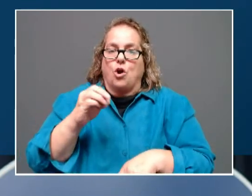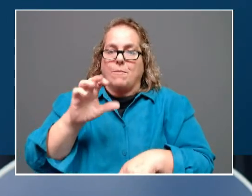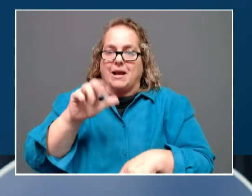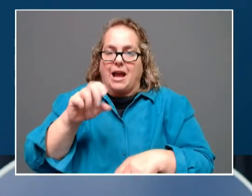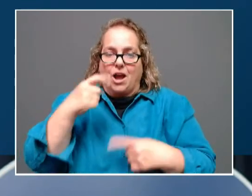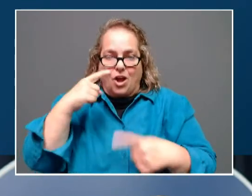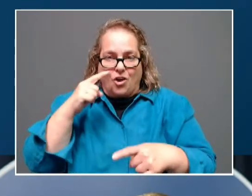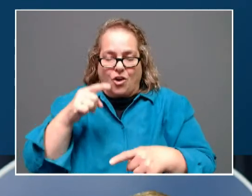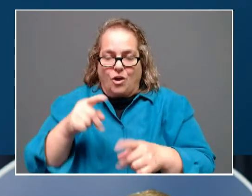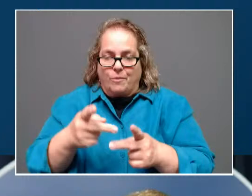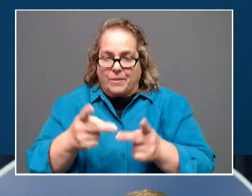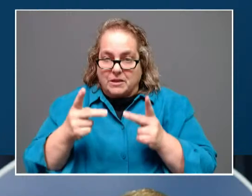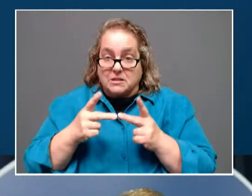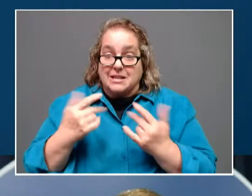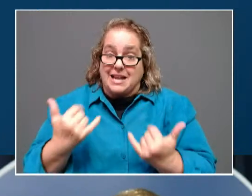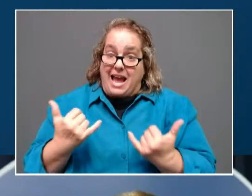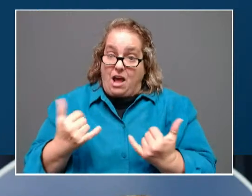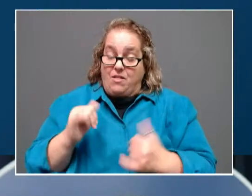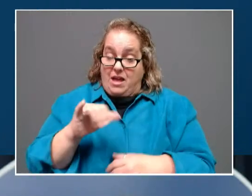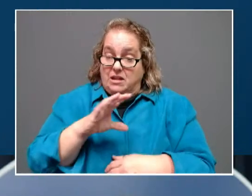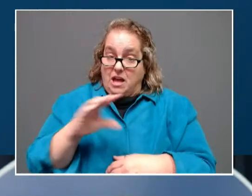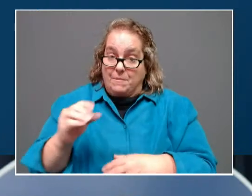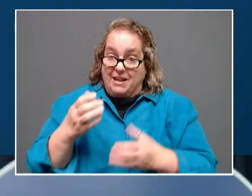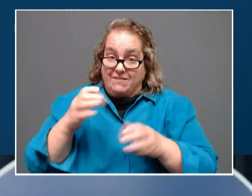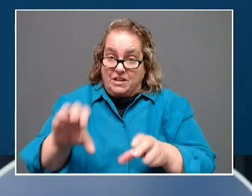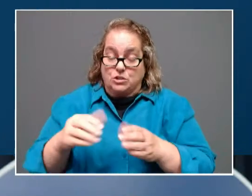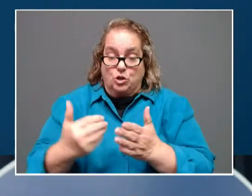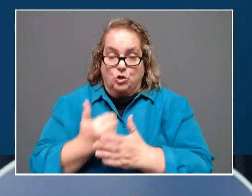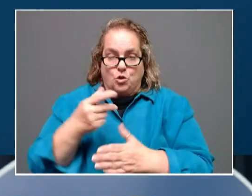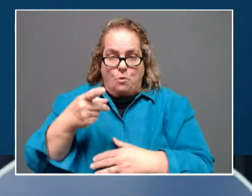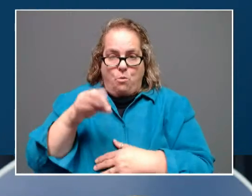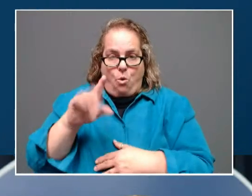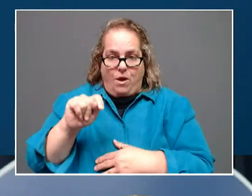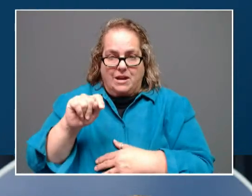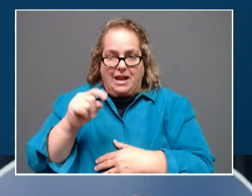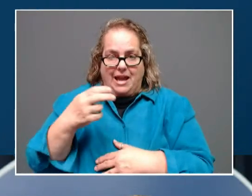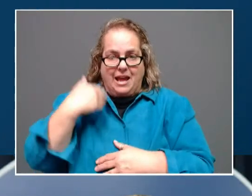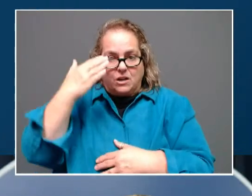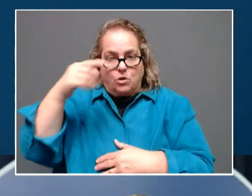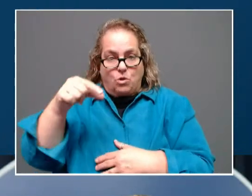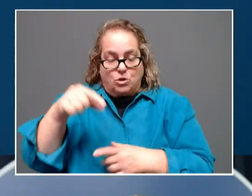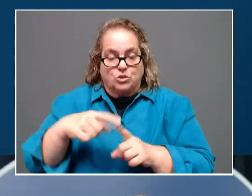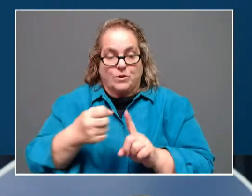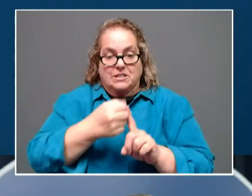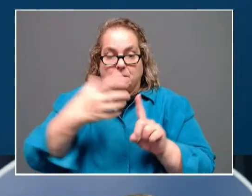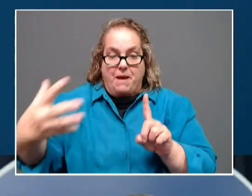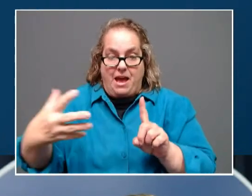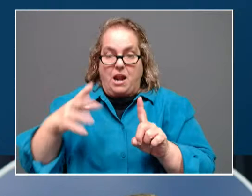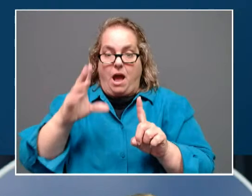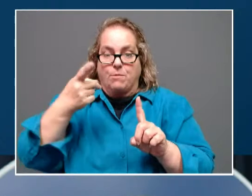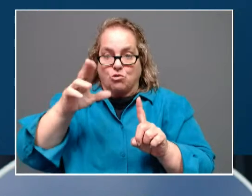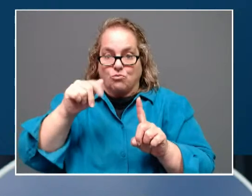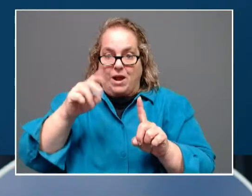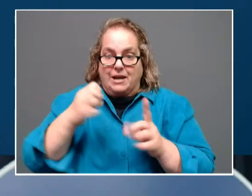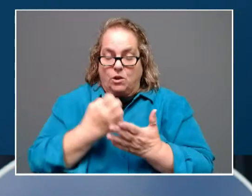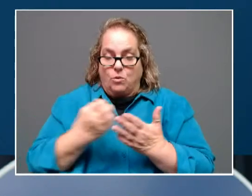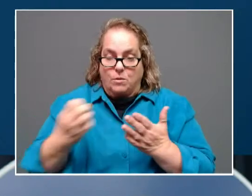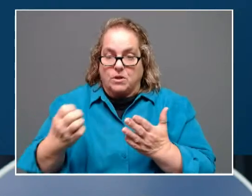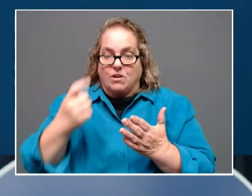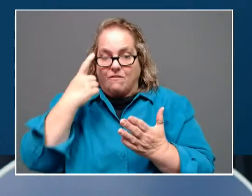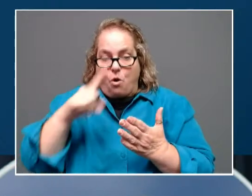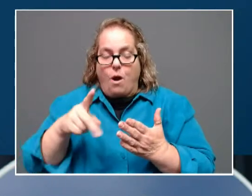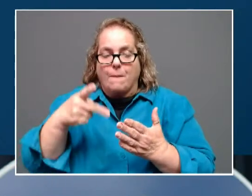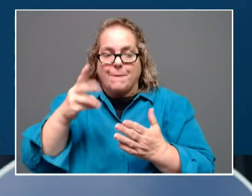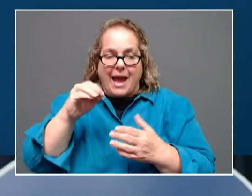is investing in its Newport headquarters to expand and upgrade equipment to produce more accurate data for pain management